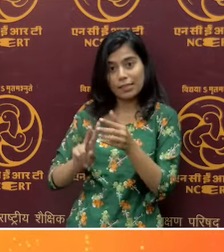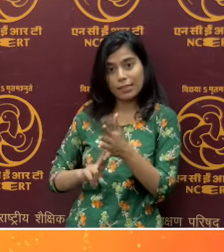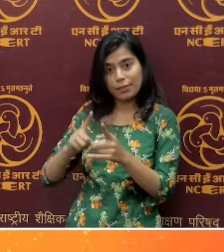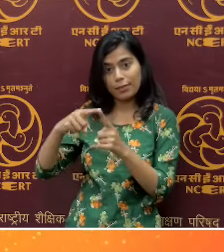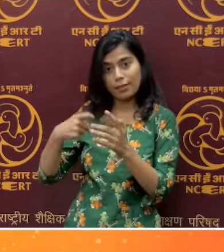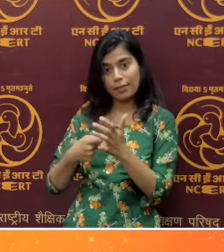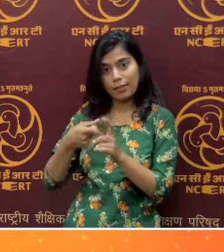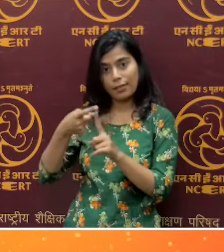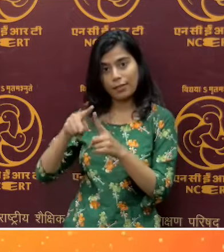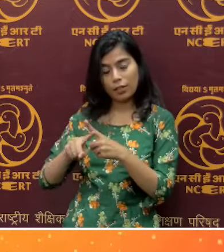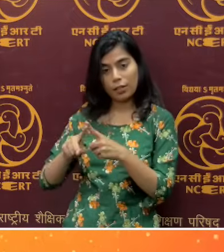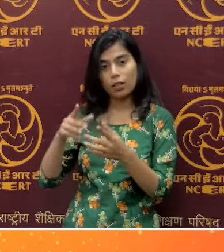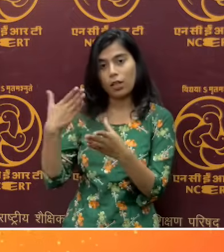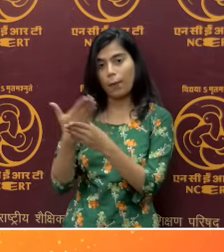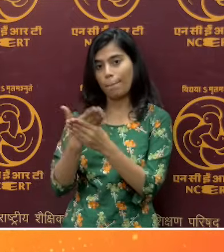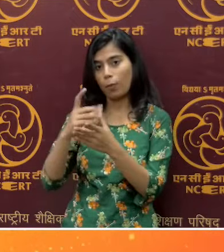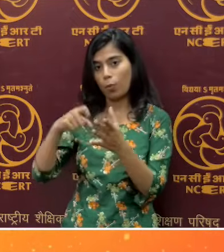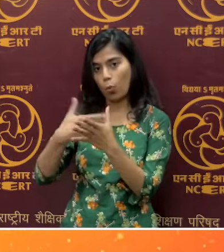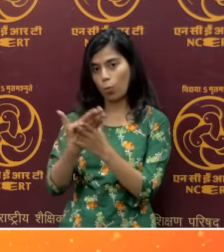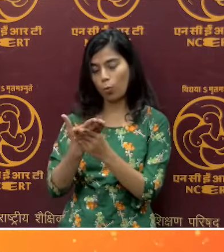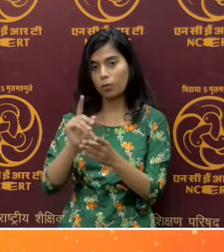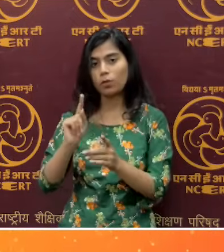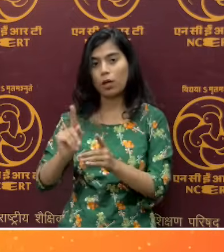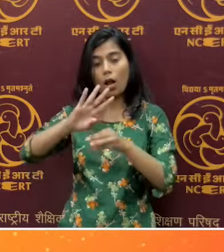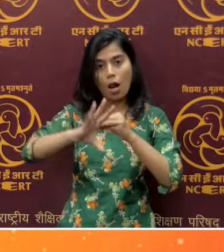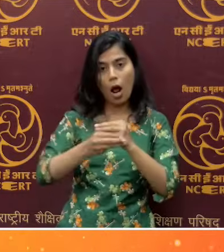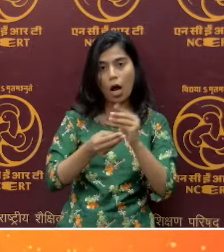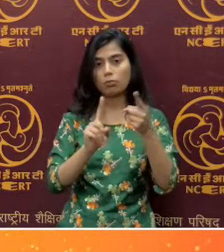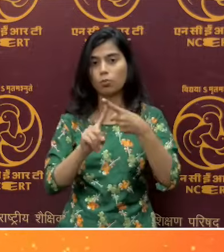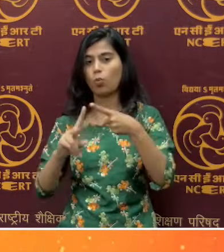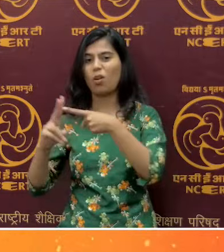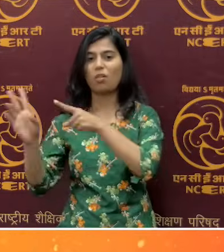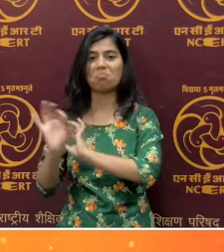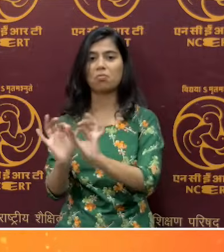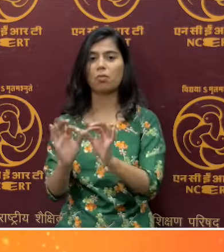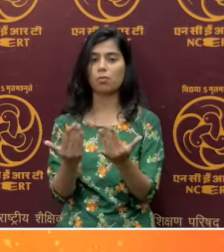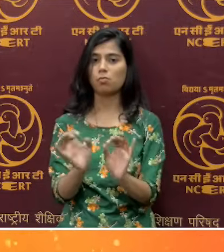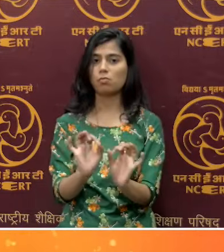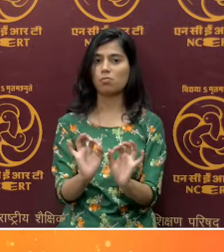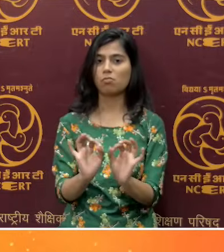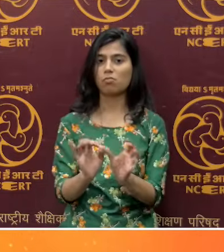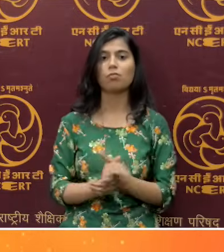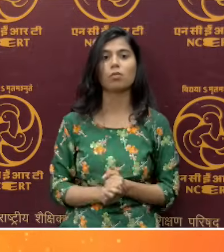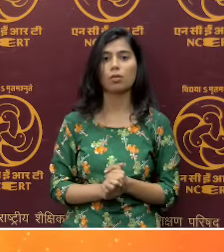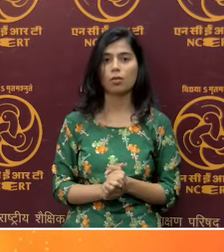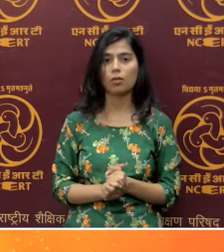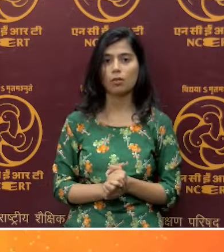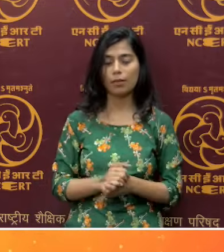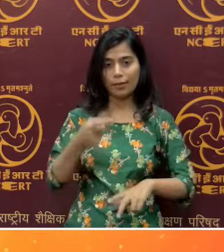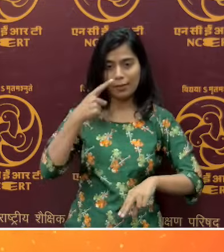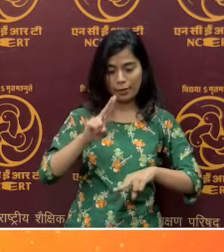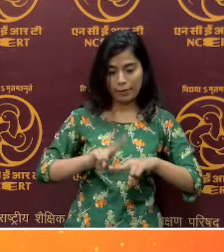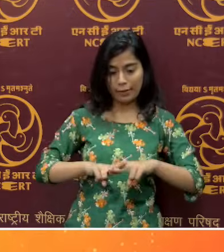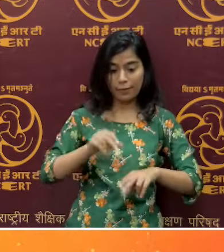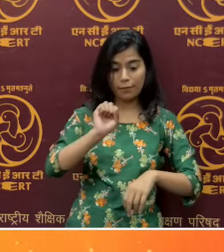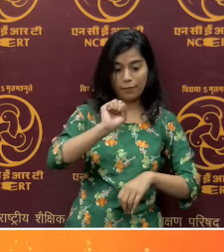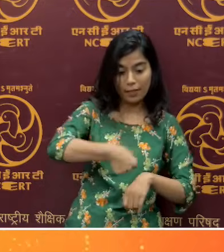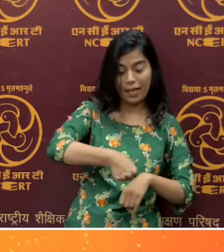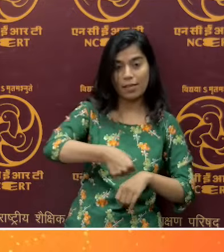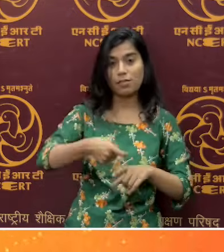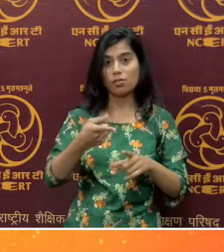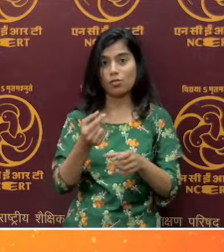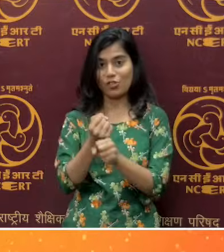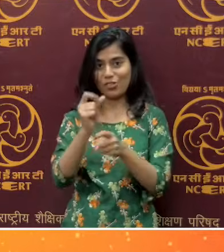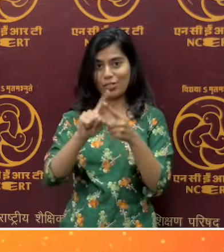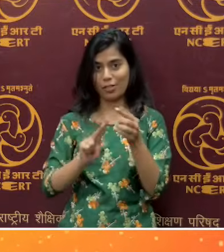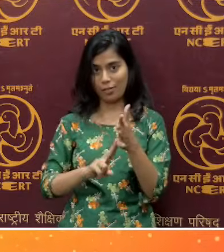the report is generated, you are not able to add or edit any student or screening data. So once I click on yes generate, so